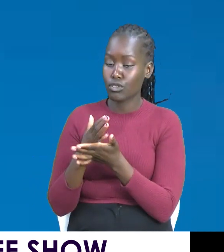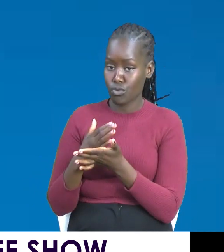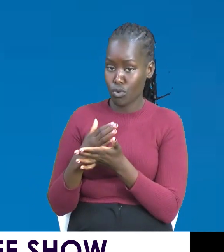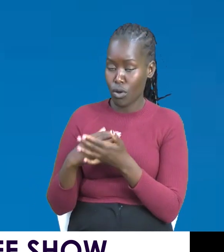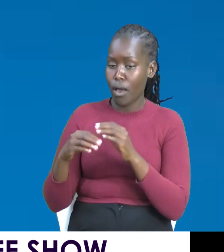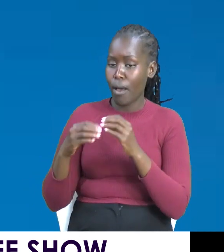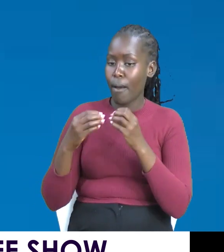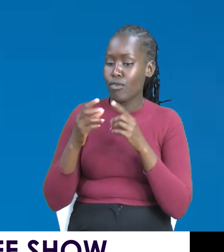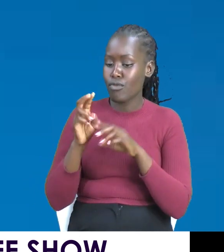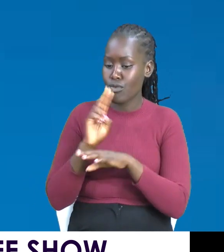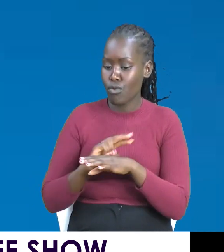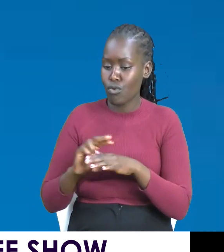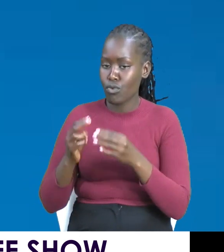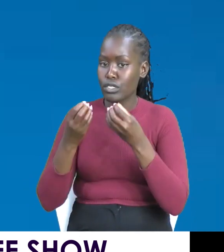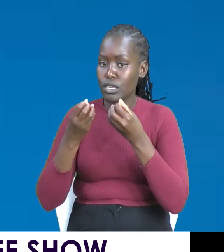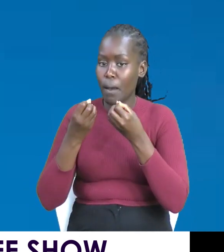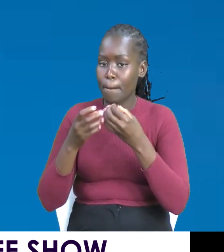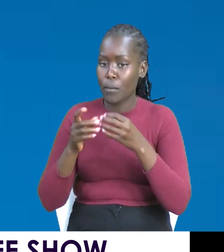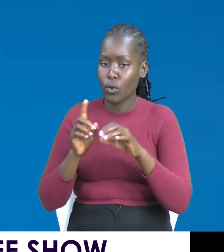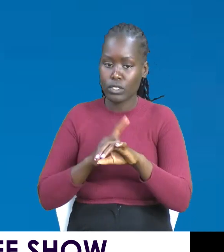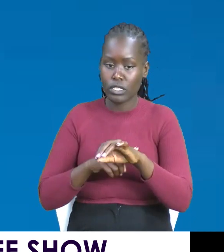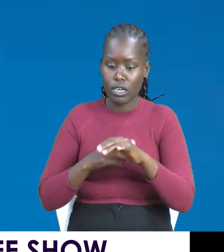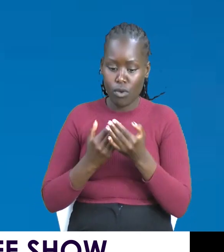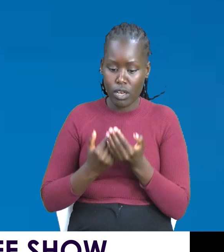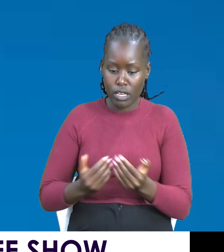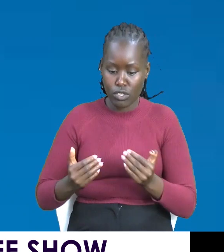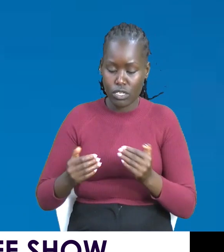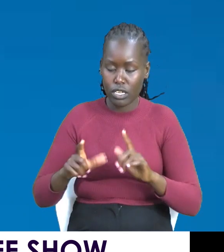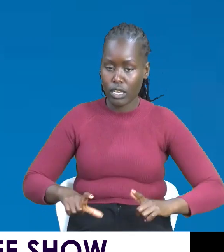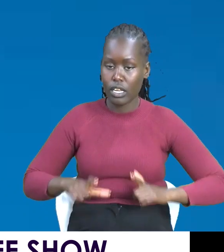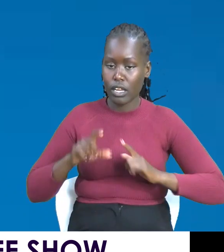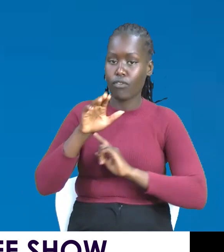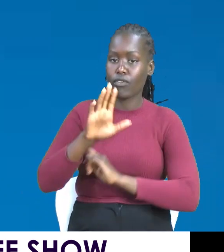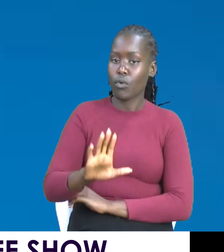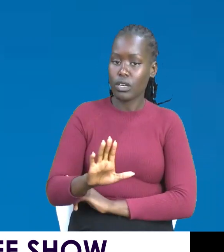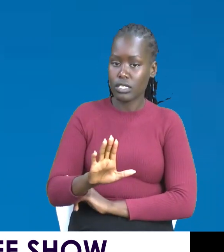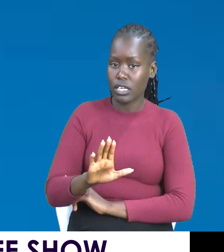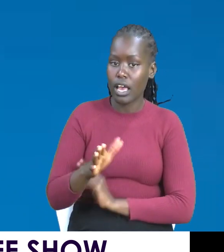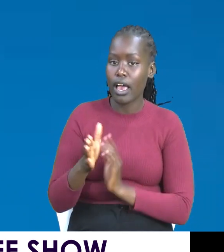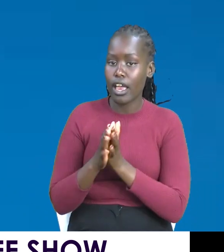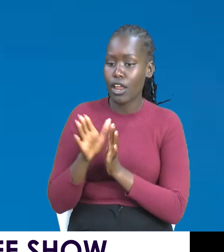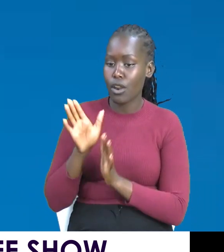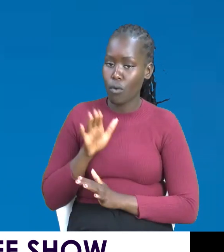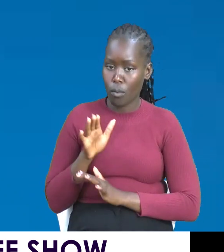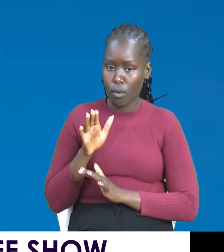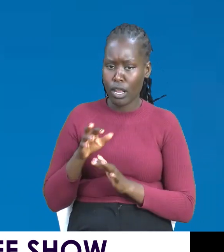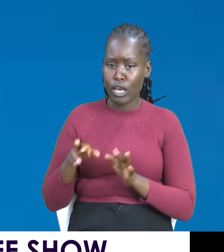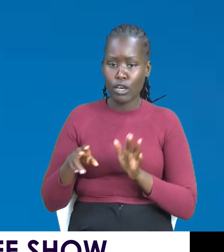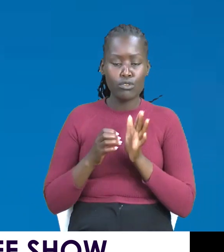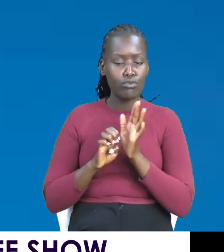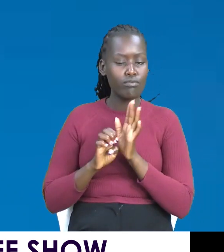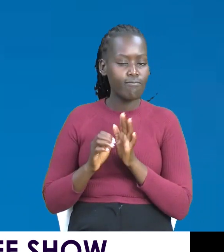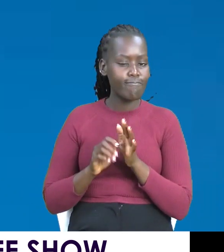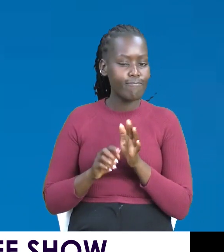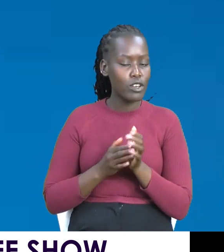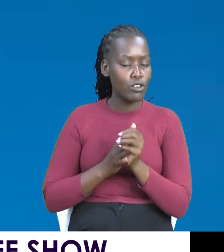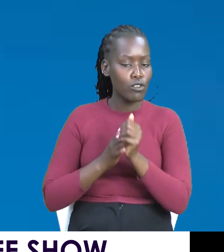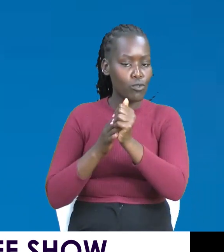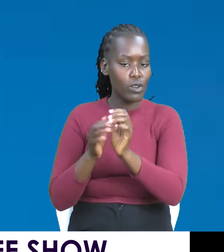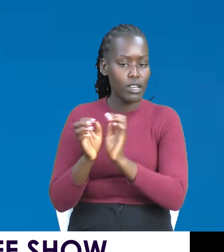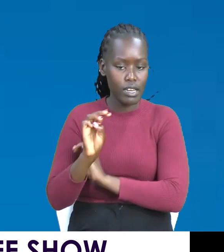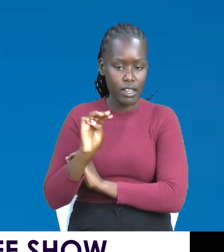time with the women in your life, with the children in your life, so that you may role model them. How